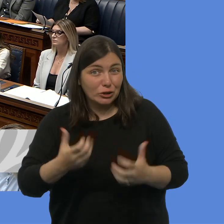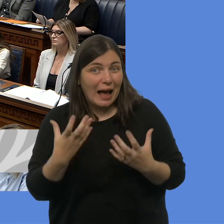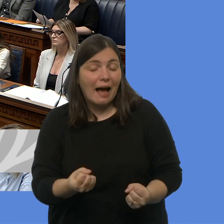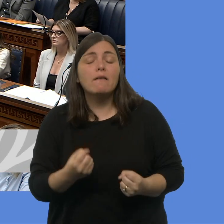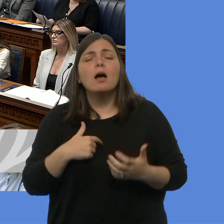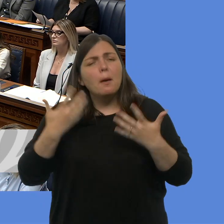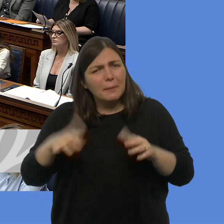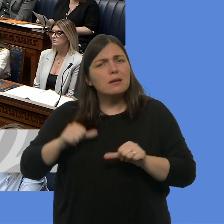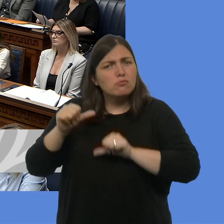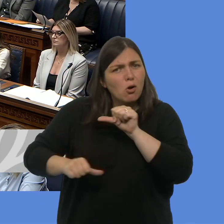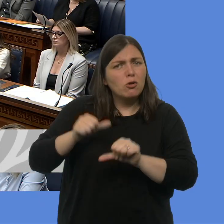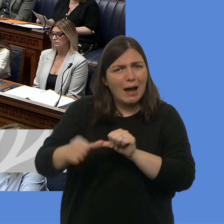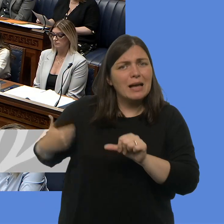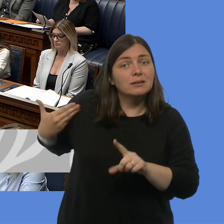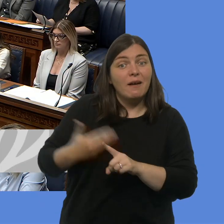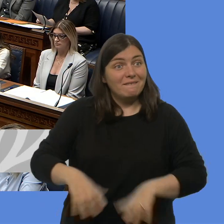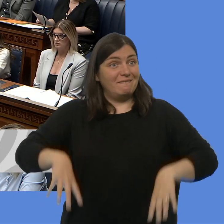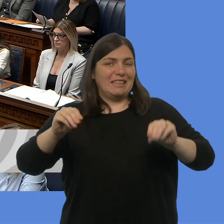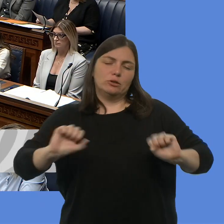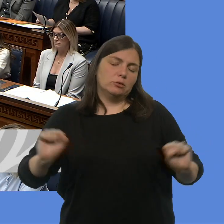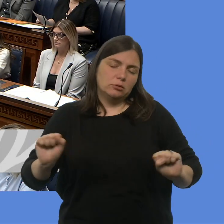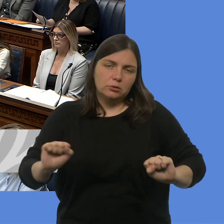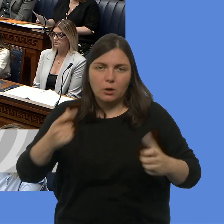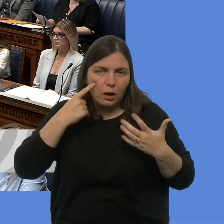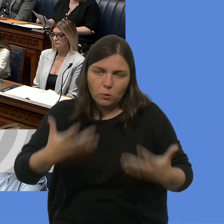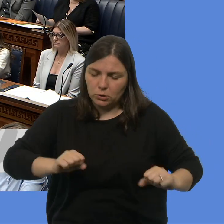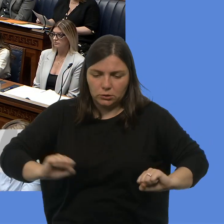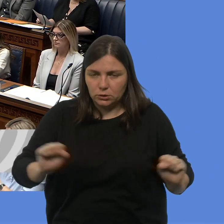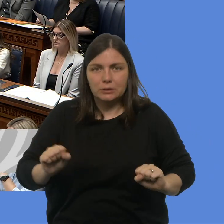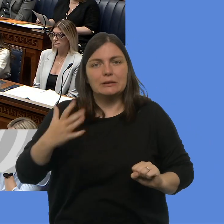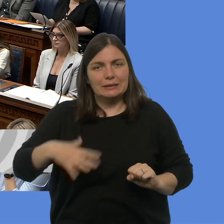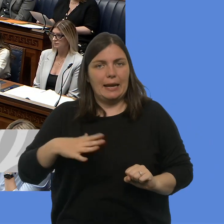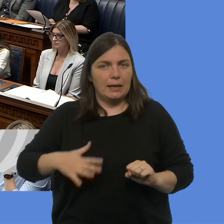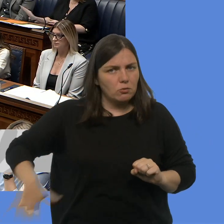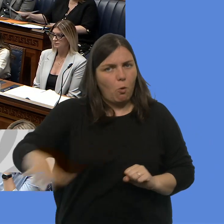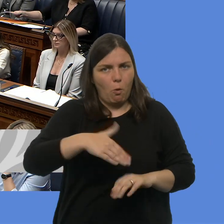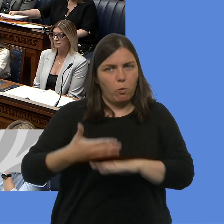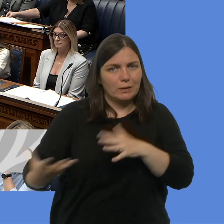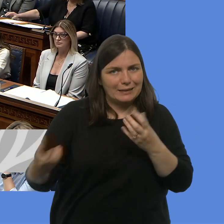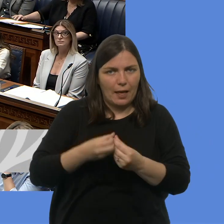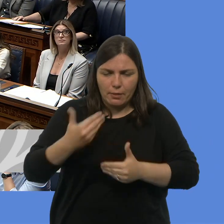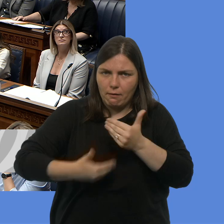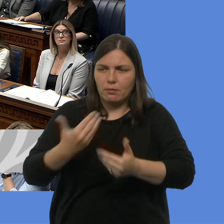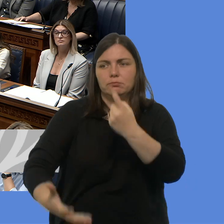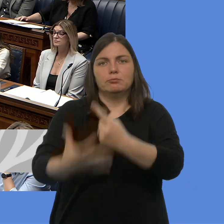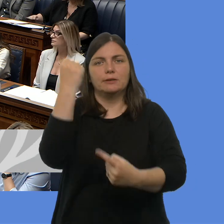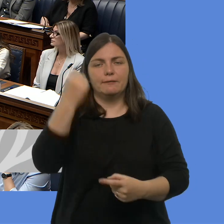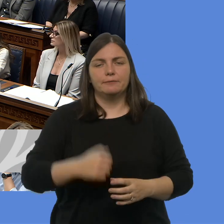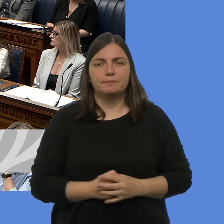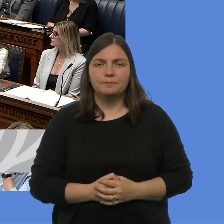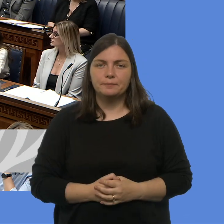of course we have an awful lot more to do, and it's going to take all of society working together to be able to be successful. Mr. Gillingham. I thank the